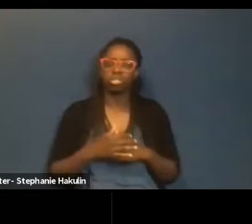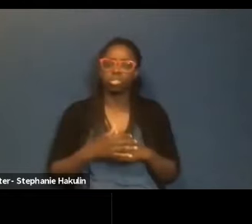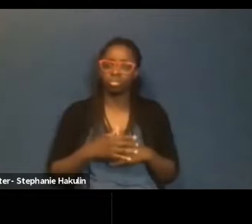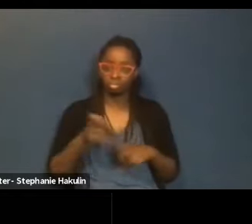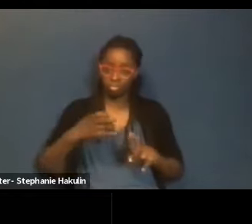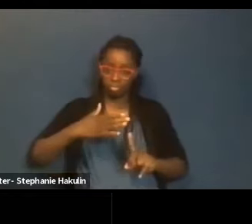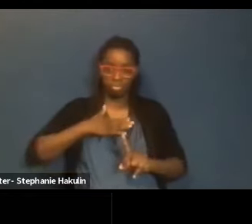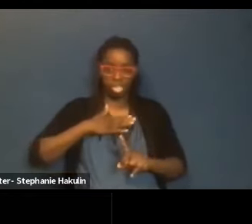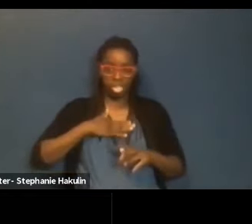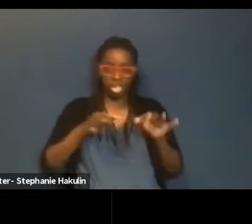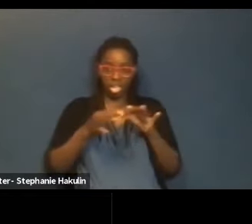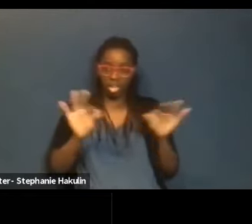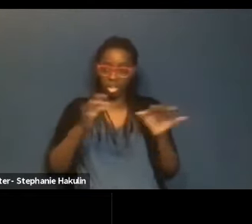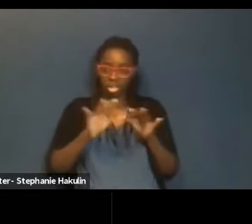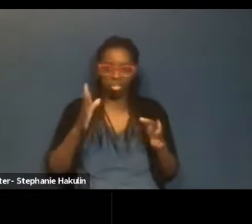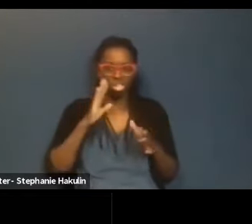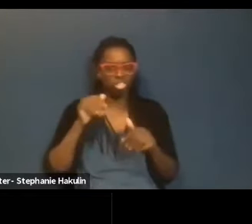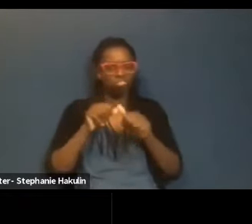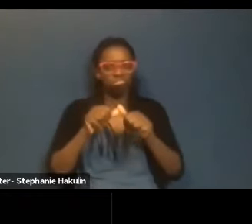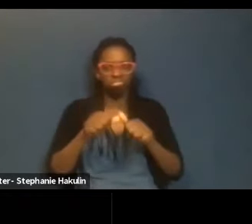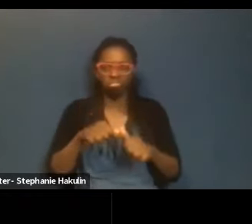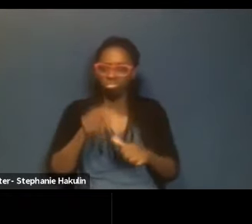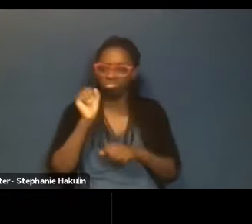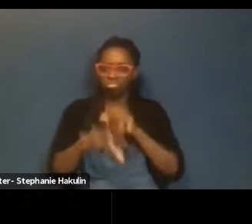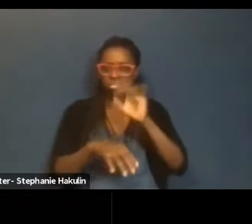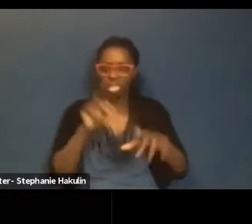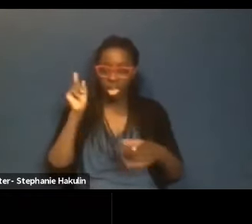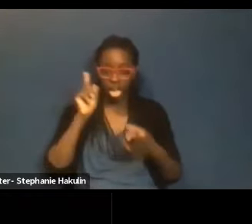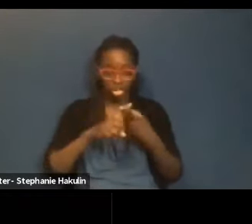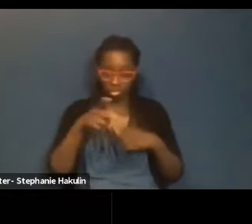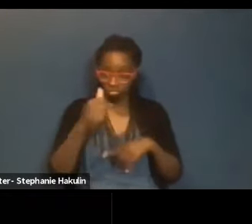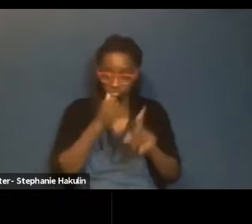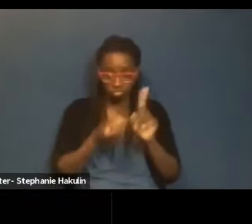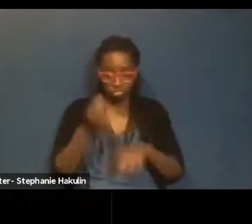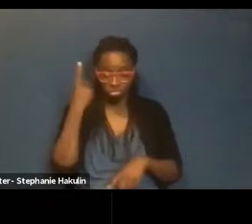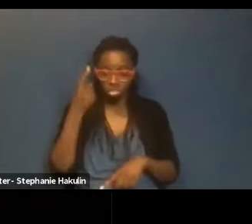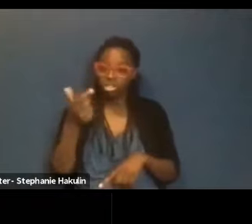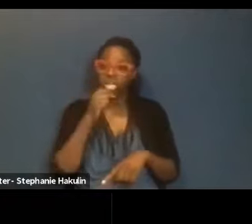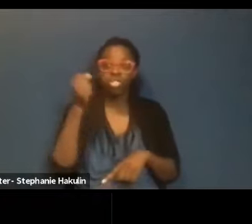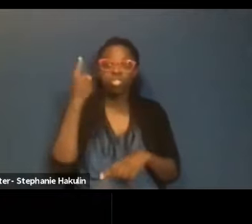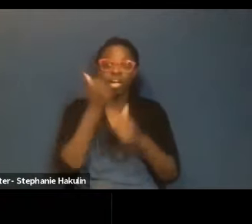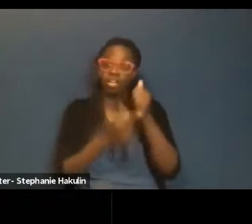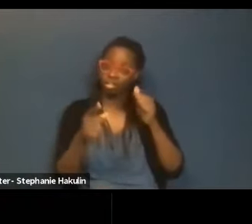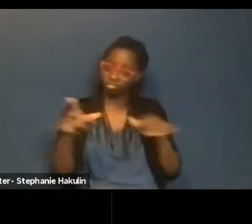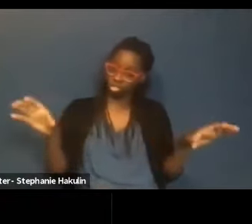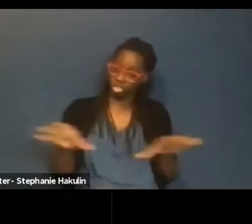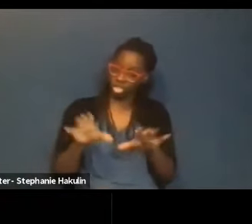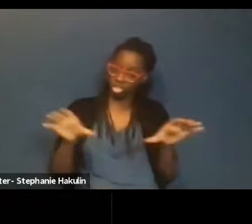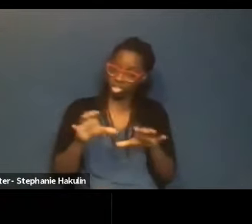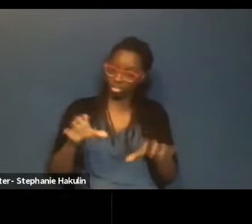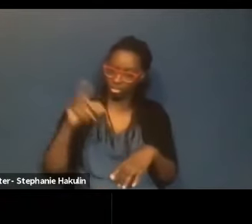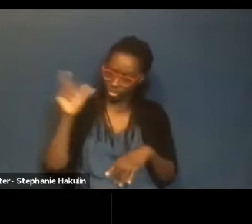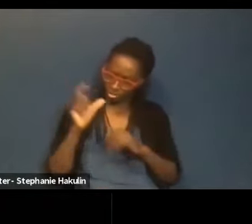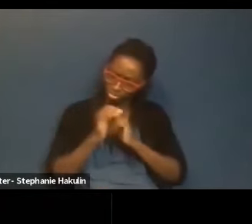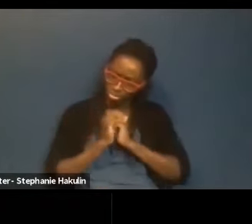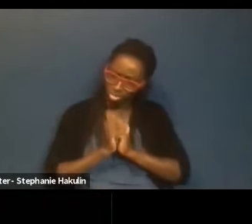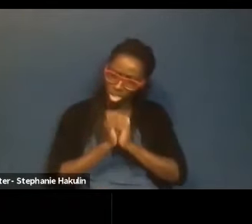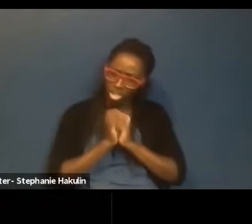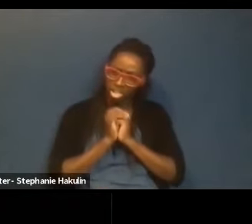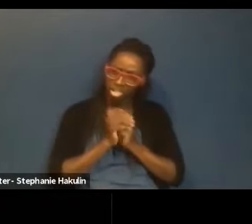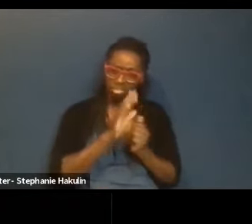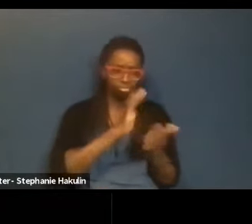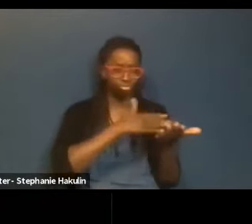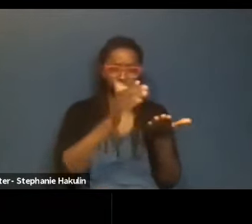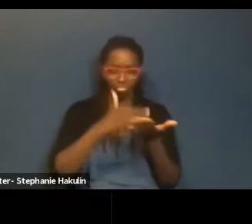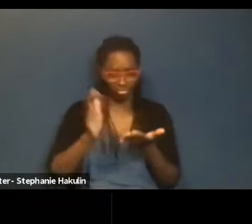comprehend. Before every action, Muslims say a prayer to send away our worst enemy,